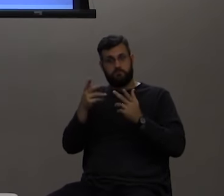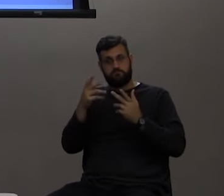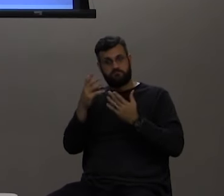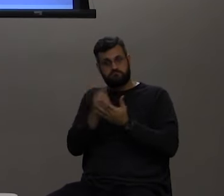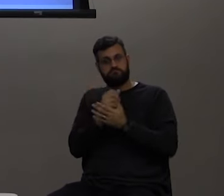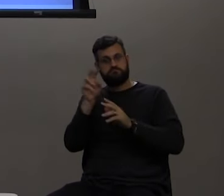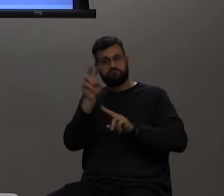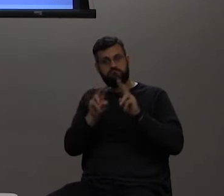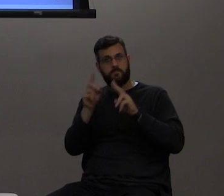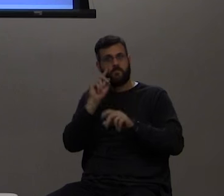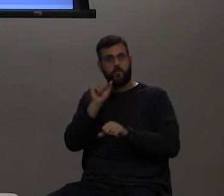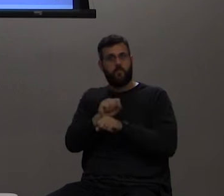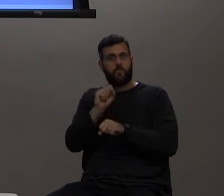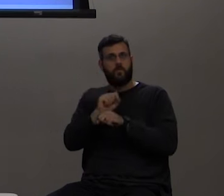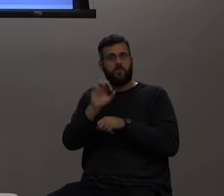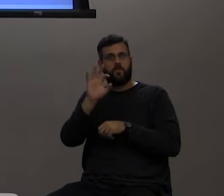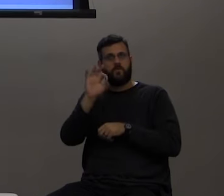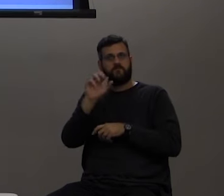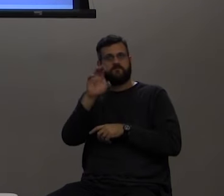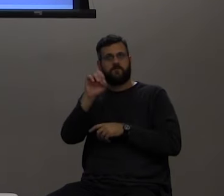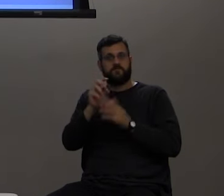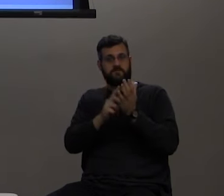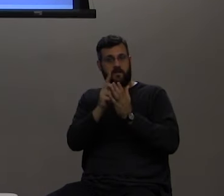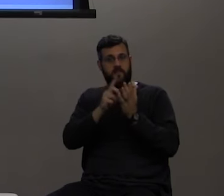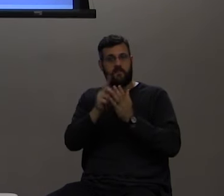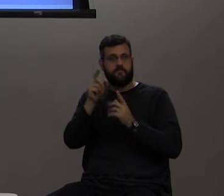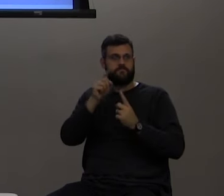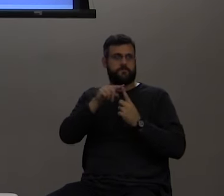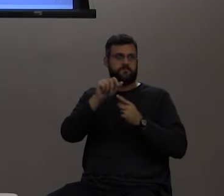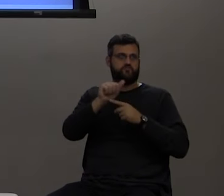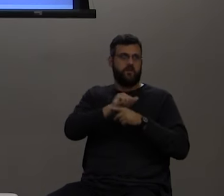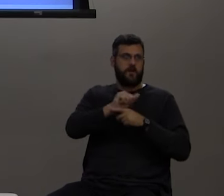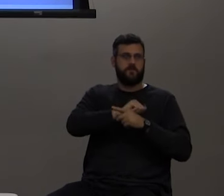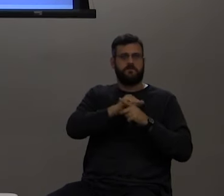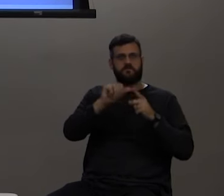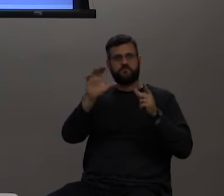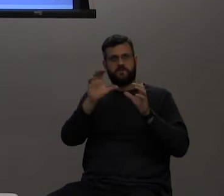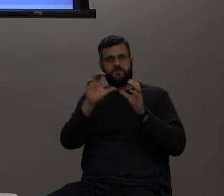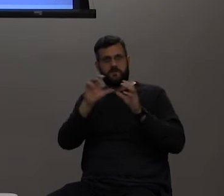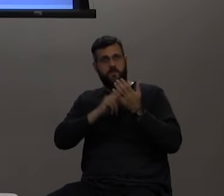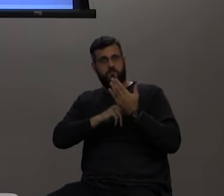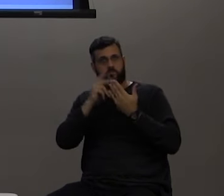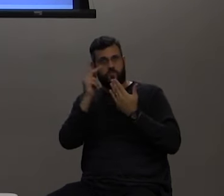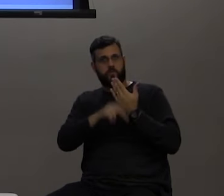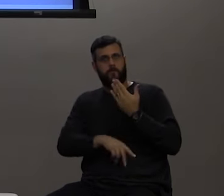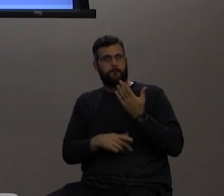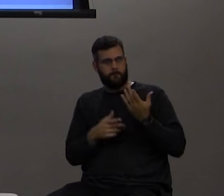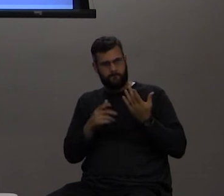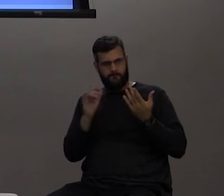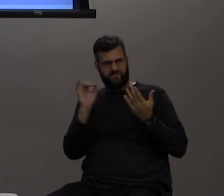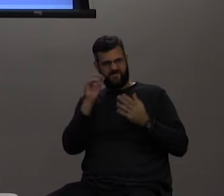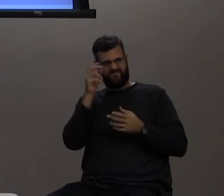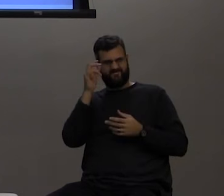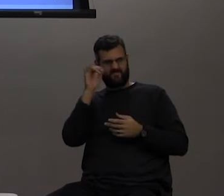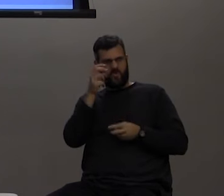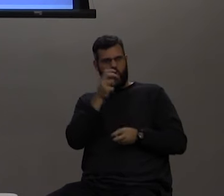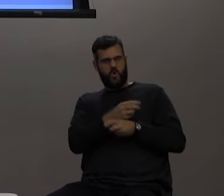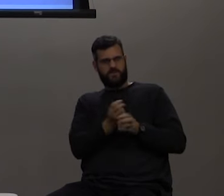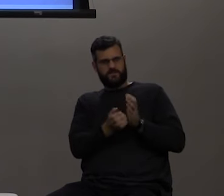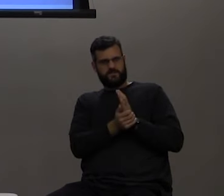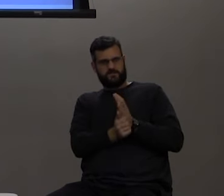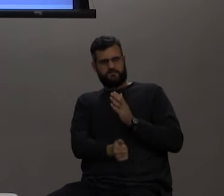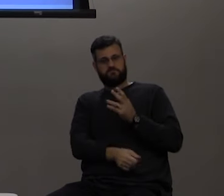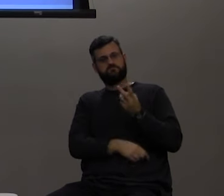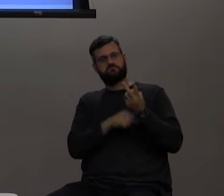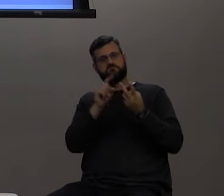at opportunities for workforce development, both in specific training and certificate programs, so kind of the hard skills, as well